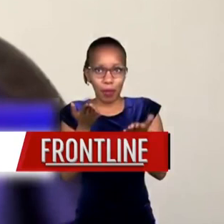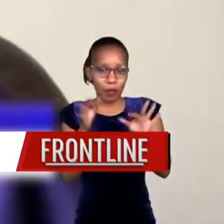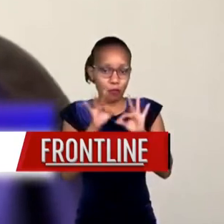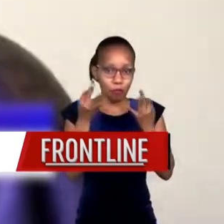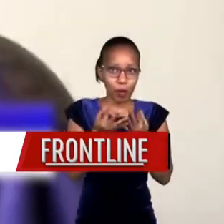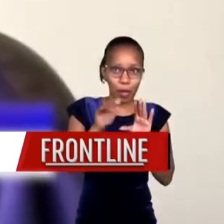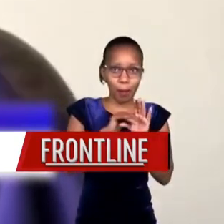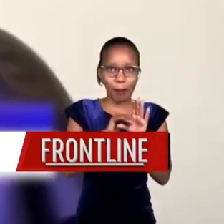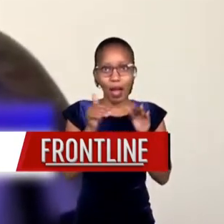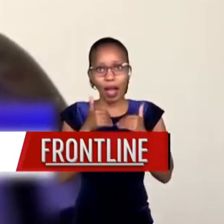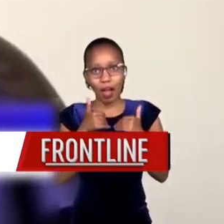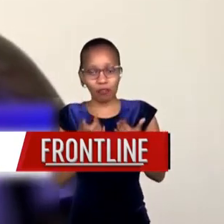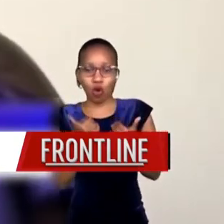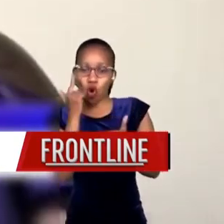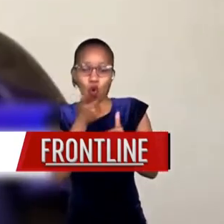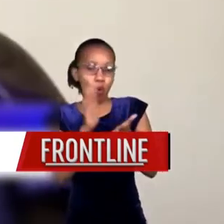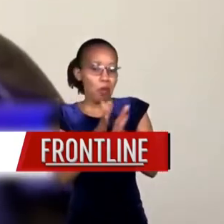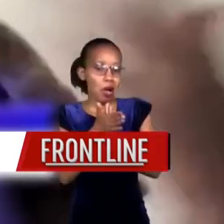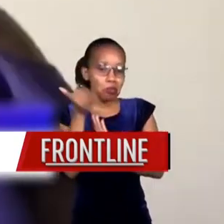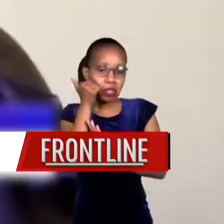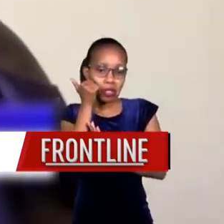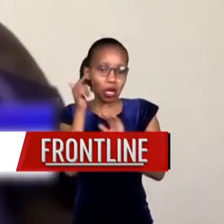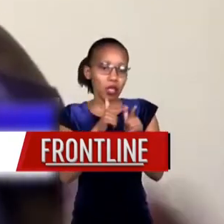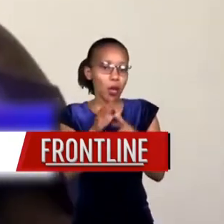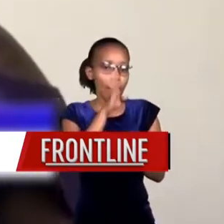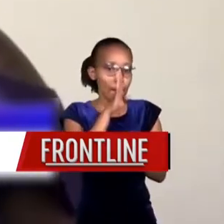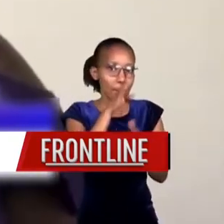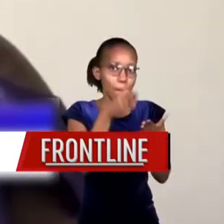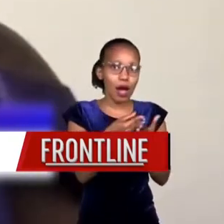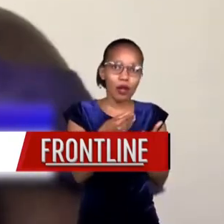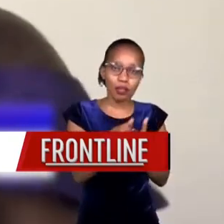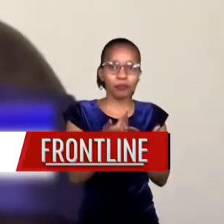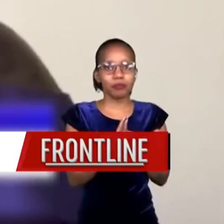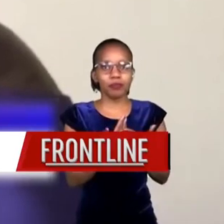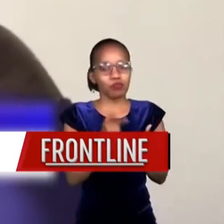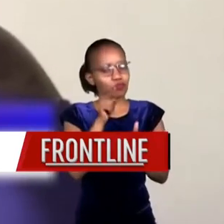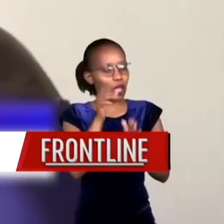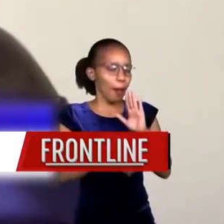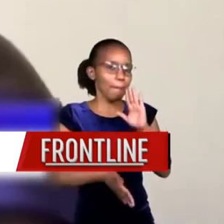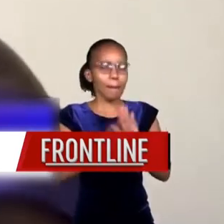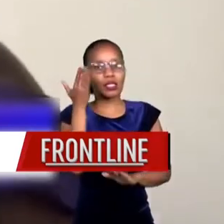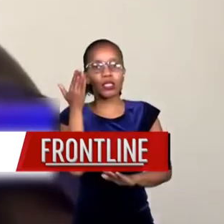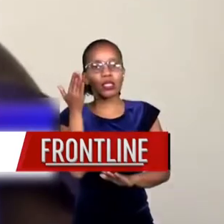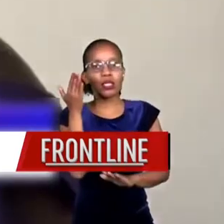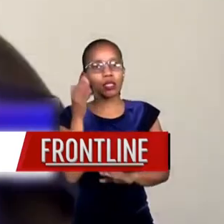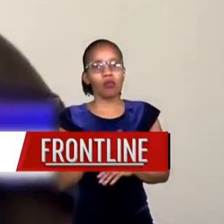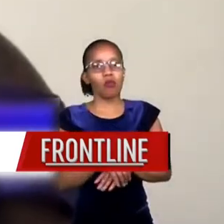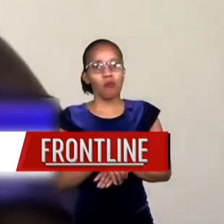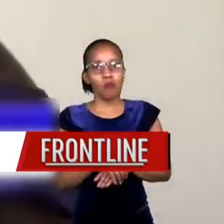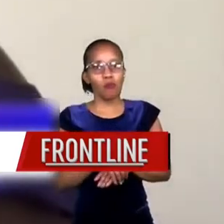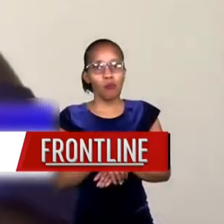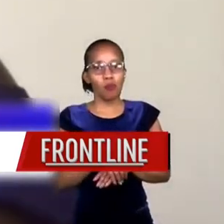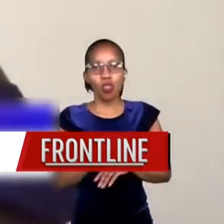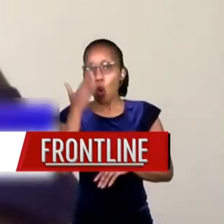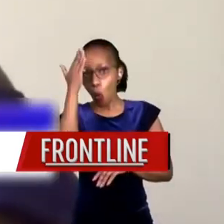family member, for example, who gets sick, and then you need to borrow money. Now, those are emergencies, right? And while it makes sense